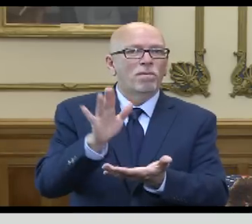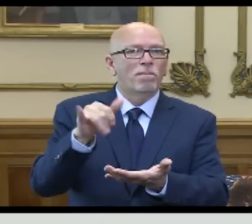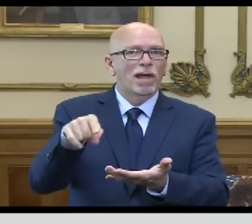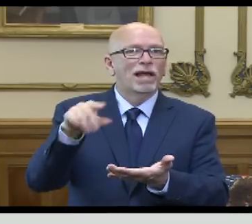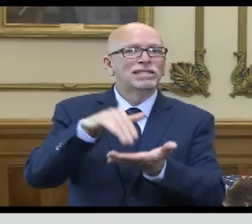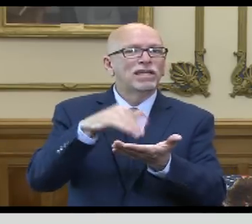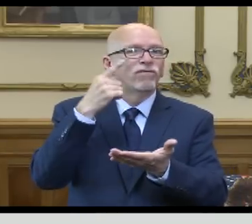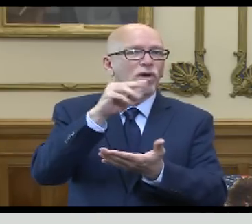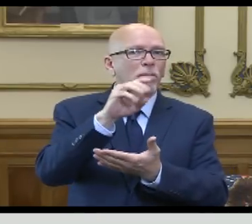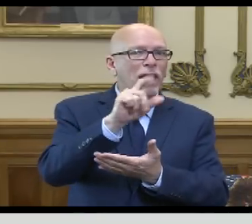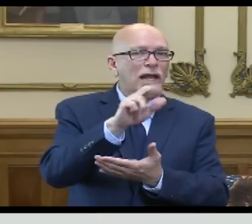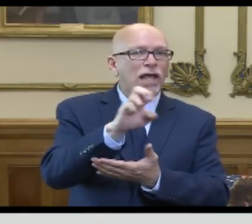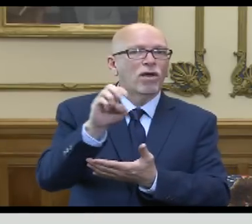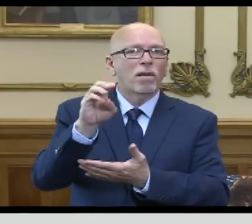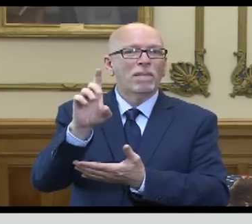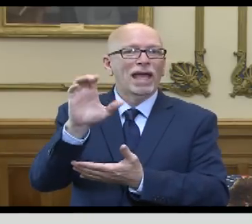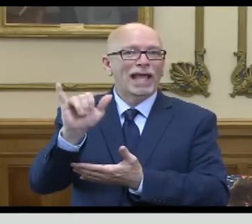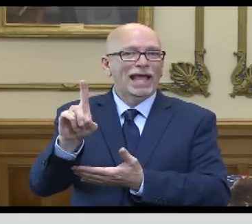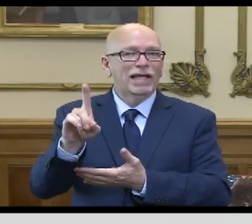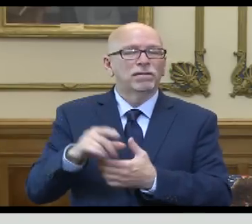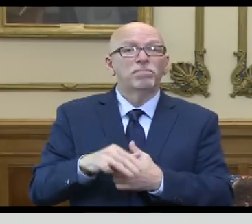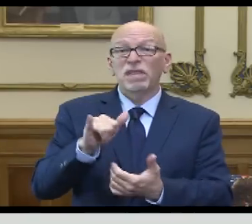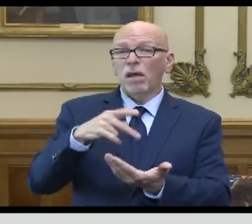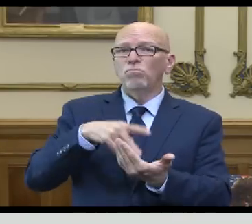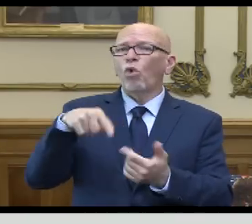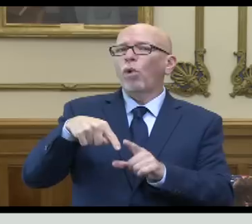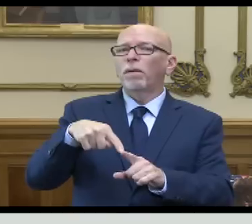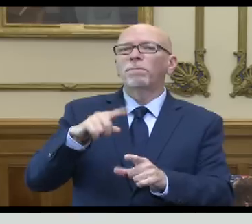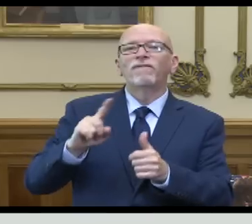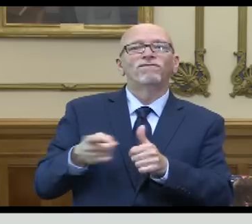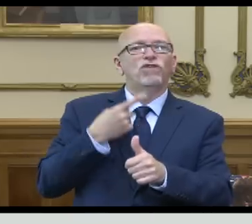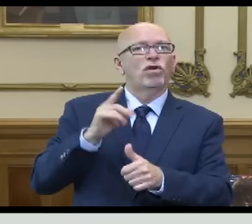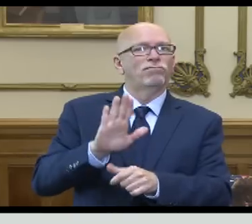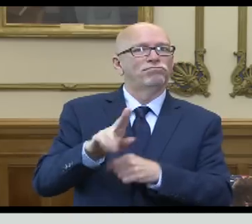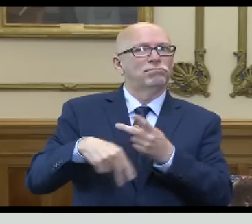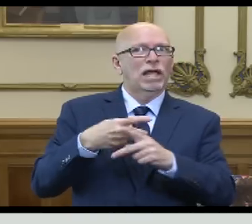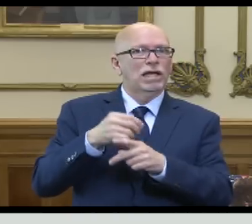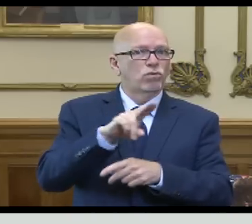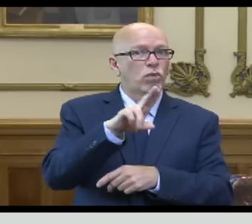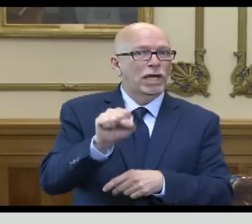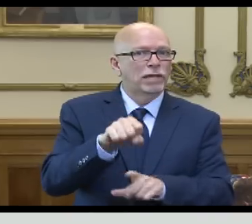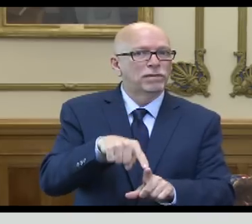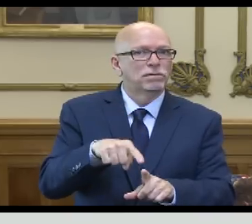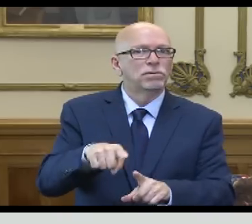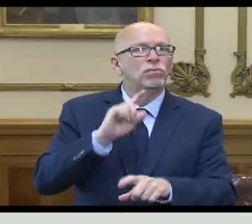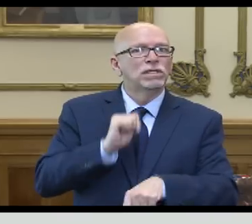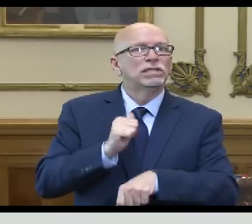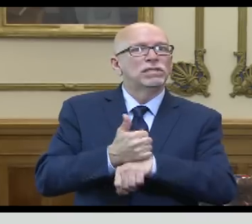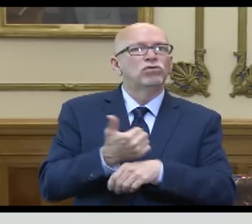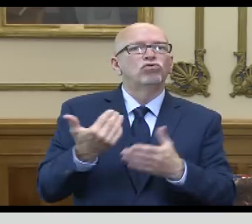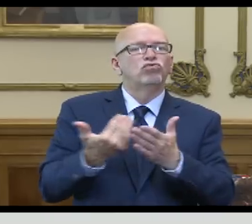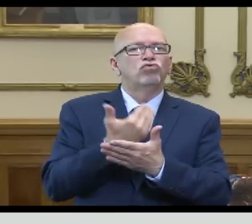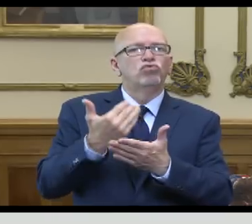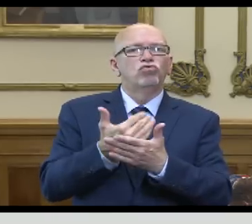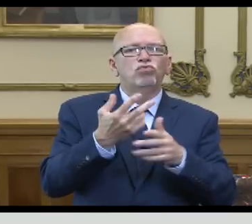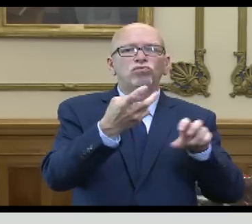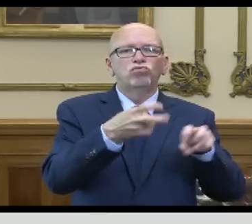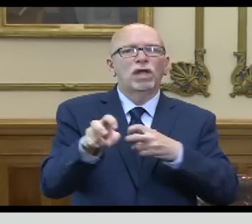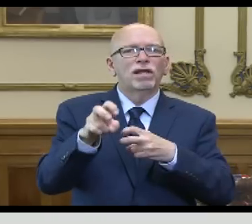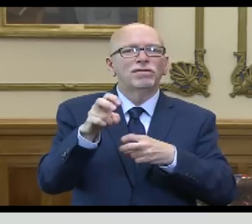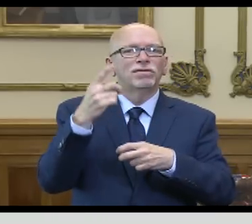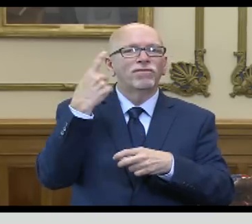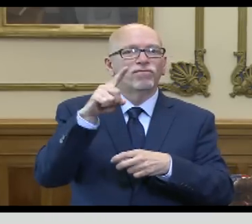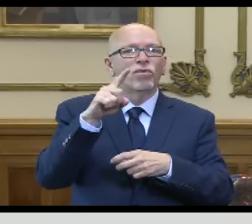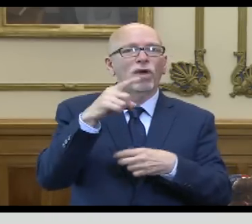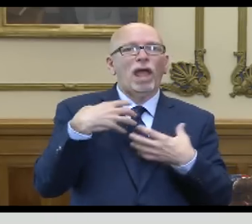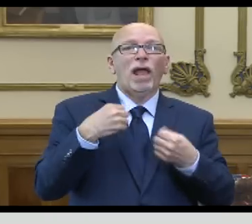for Medicare and Medicaid Services. This program is the first of its kind in the nation. It establishes a new transitional phase for Healthy Indiana